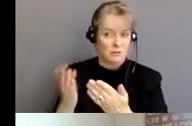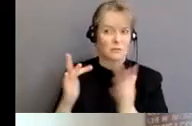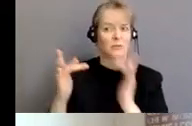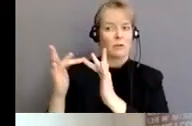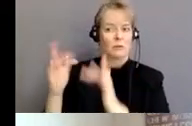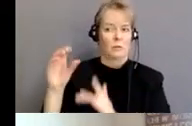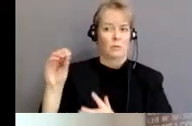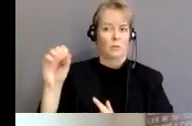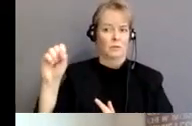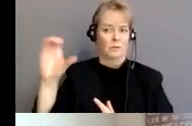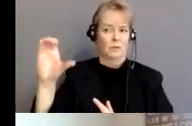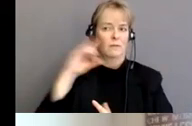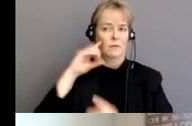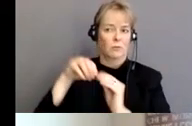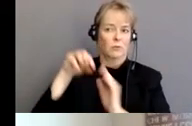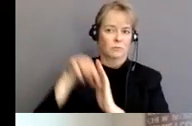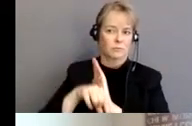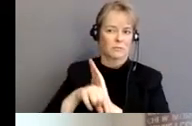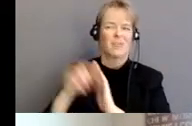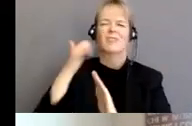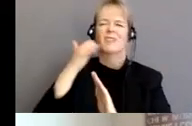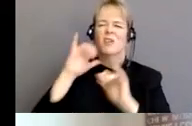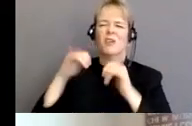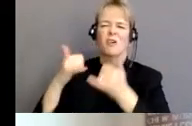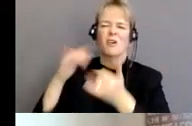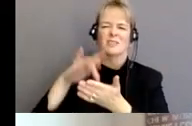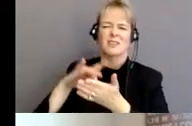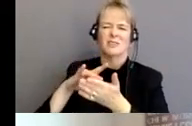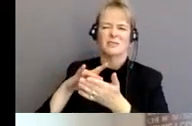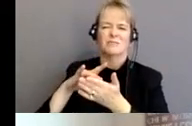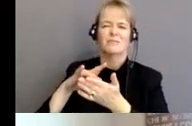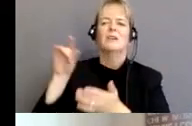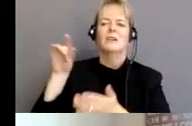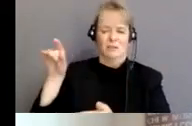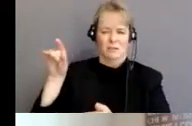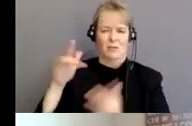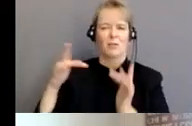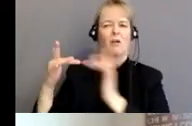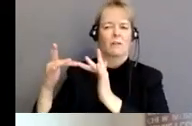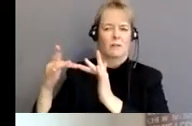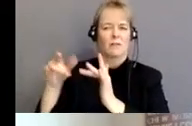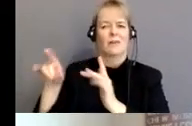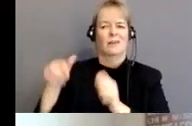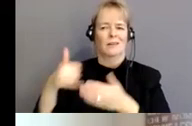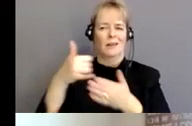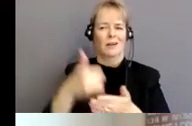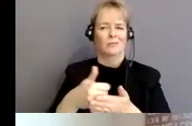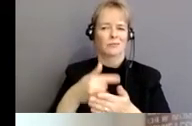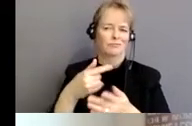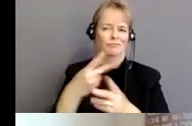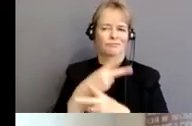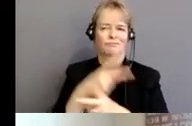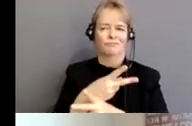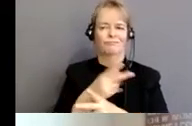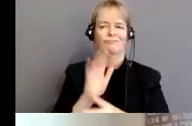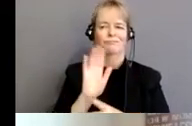OSC, our call center or contact center. Would be able to help you and point you in the right direction with that.